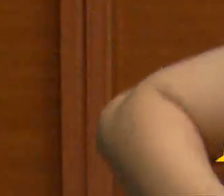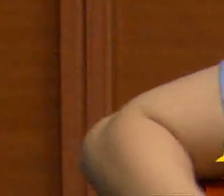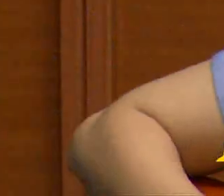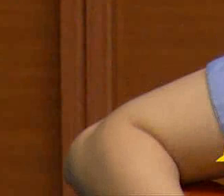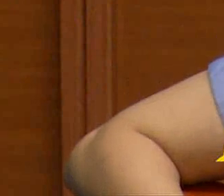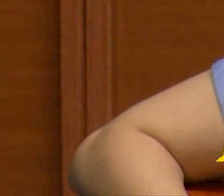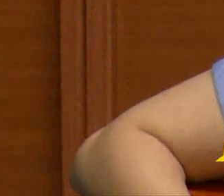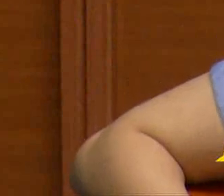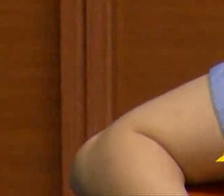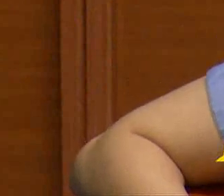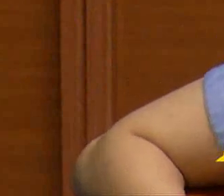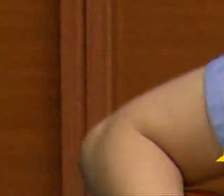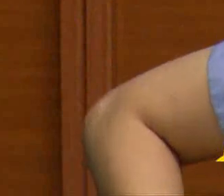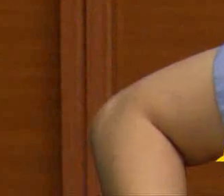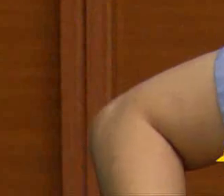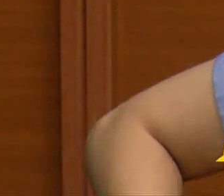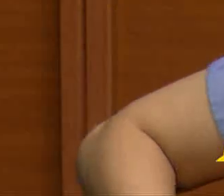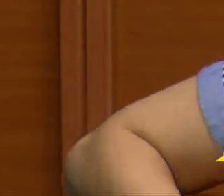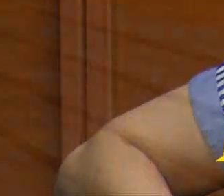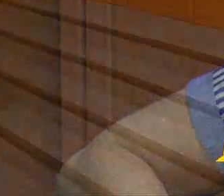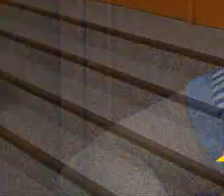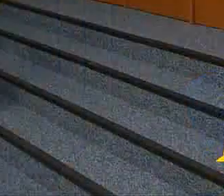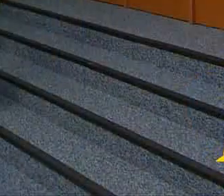Vou fazer mais uma agora para a gente encerrar.